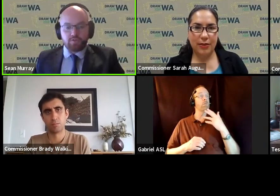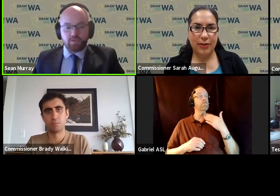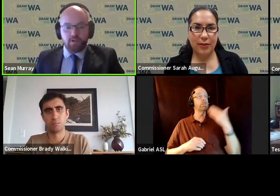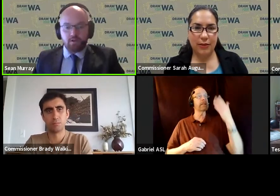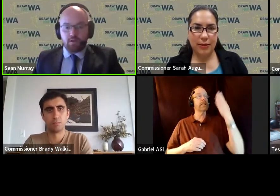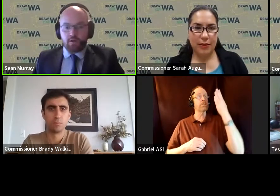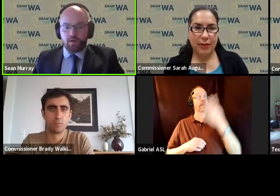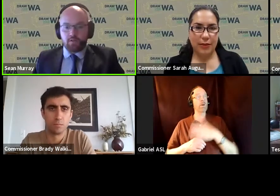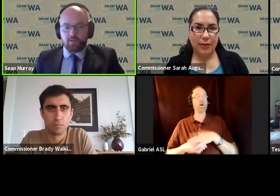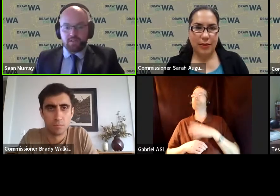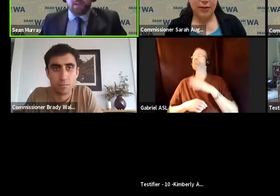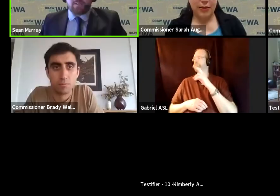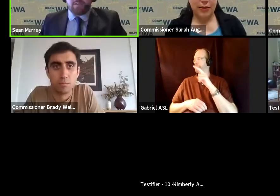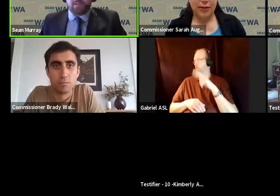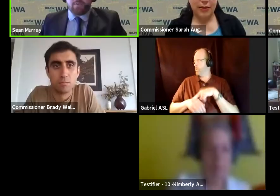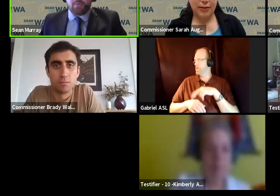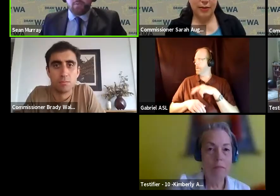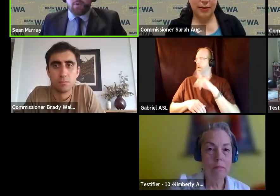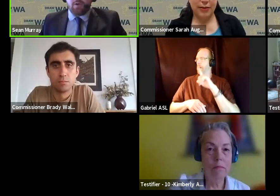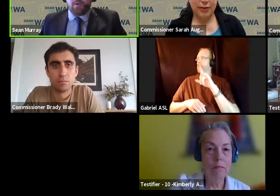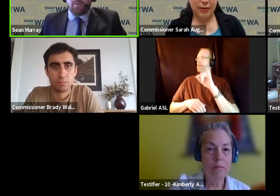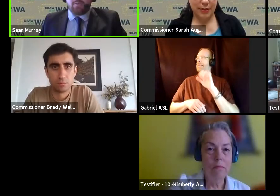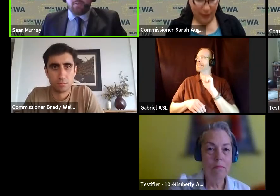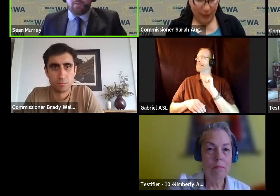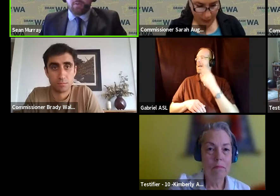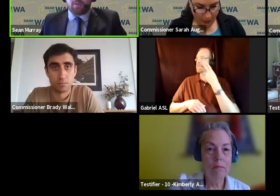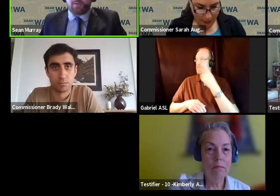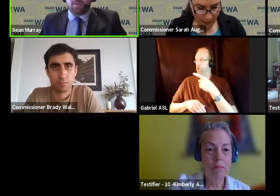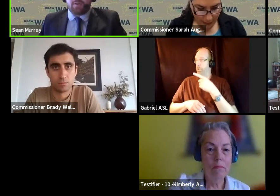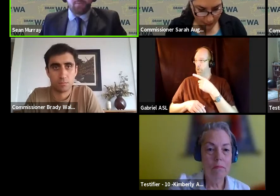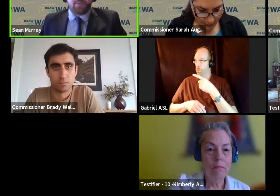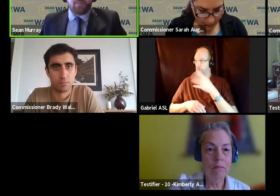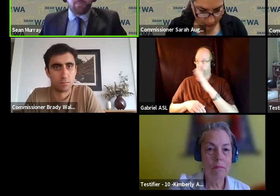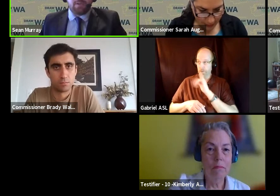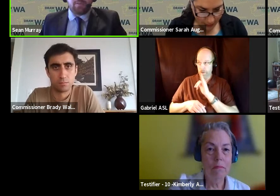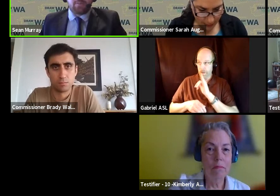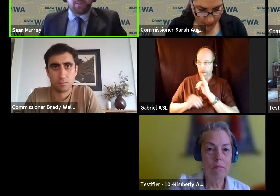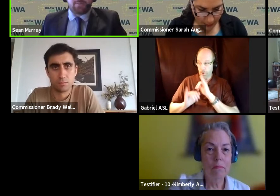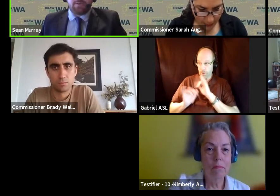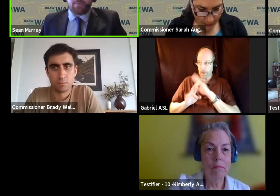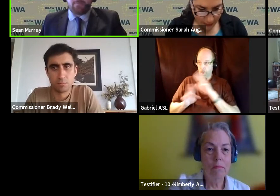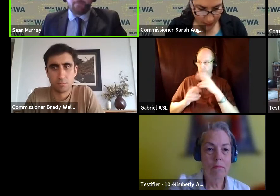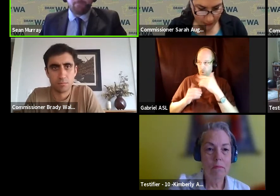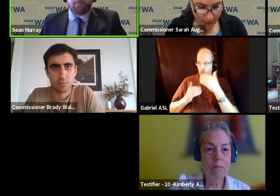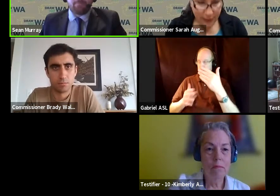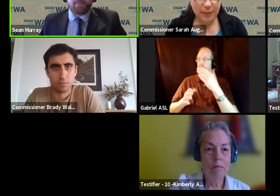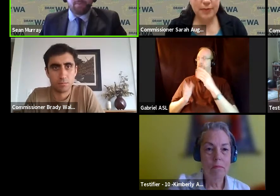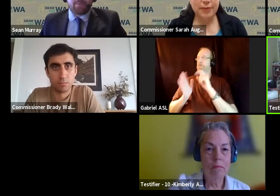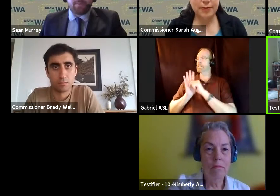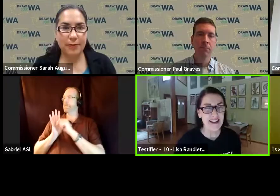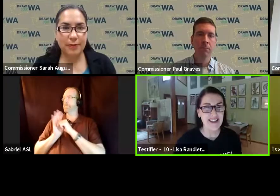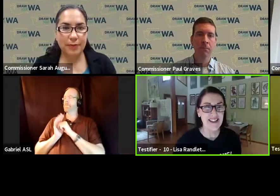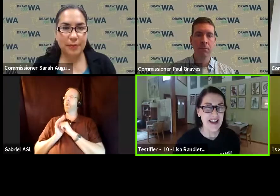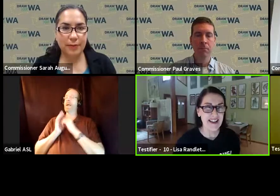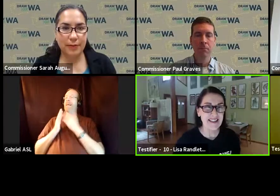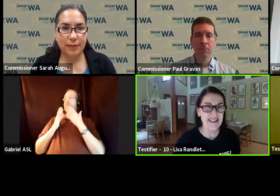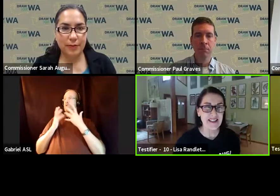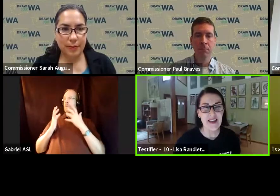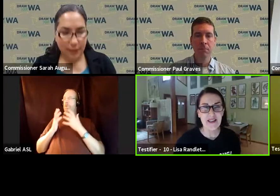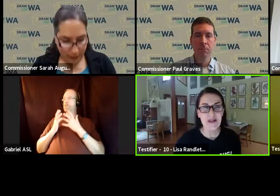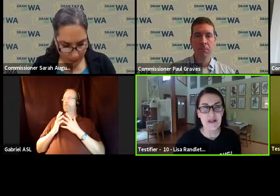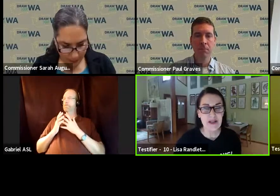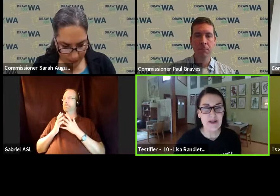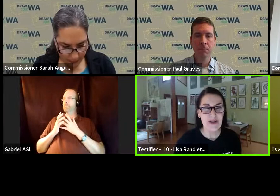Of course, Chair. Lisa, I see you. You look like you're ready. Please begin your testimony. Thank you so much.